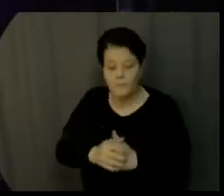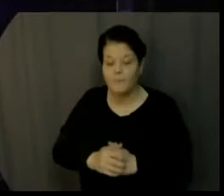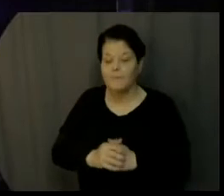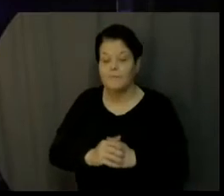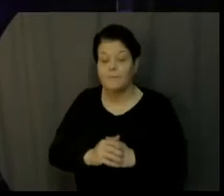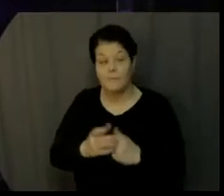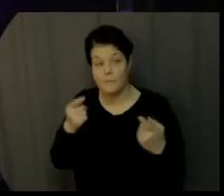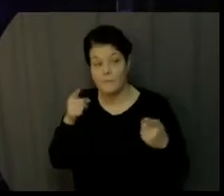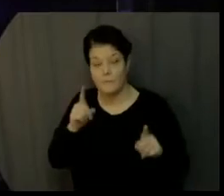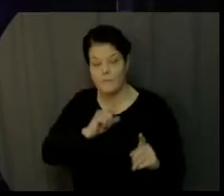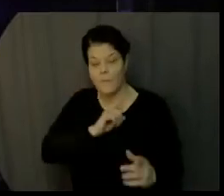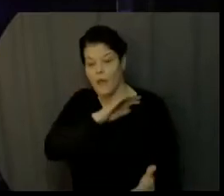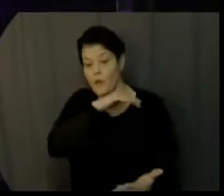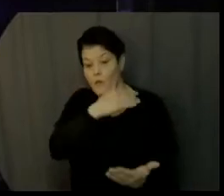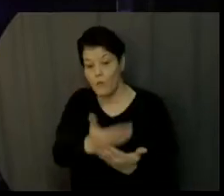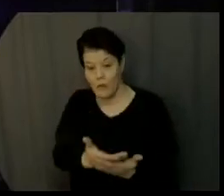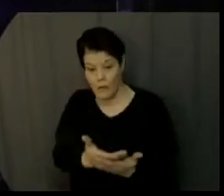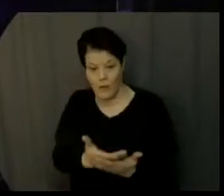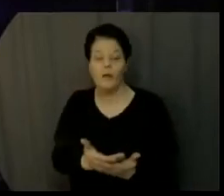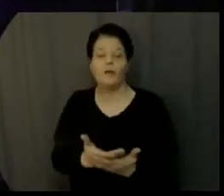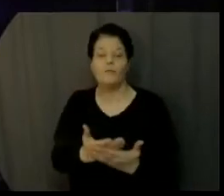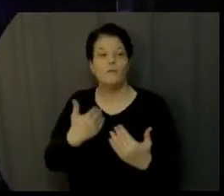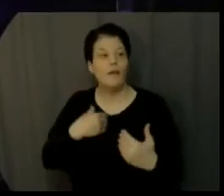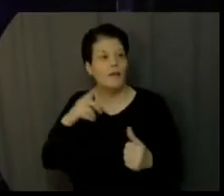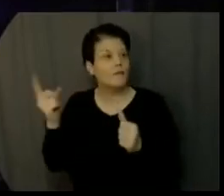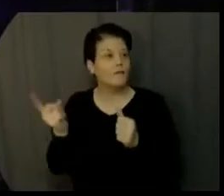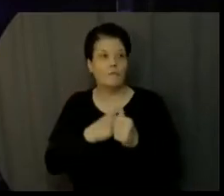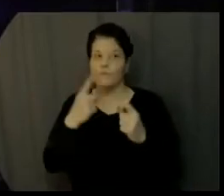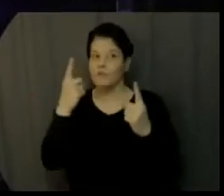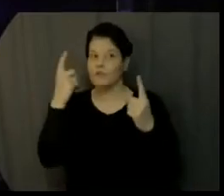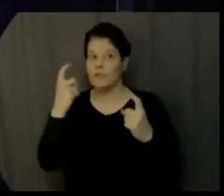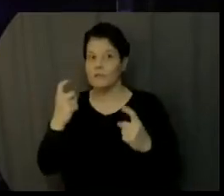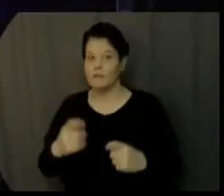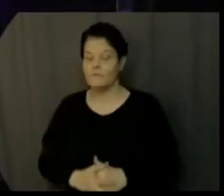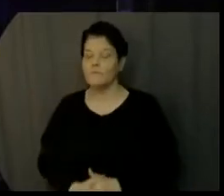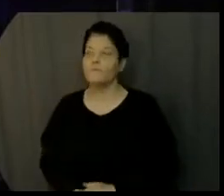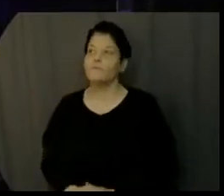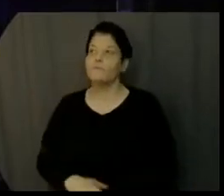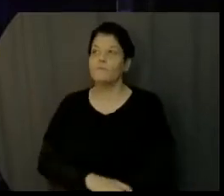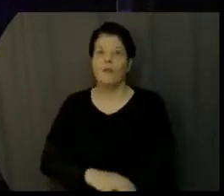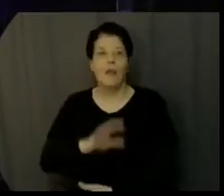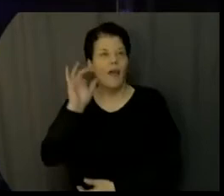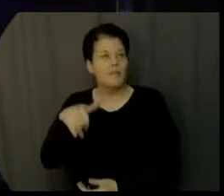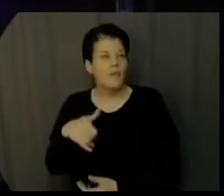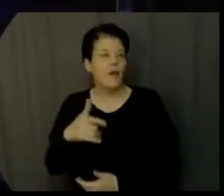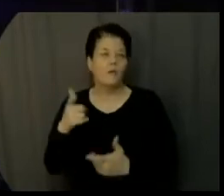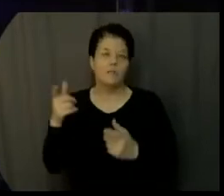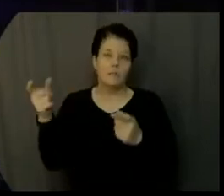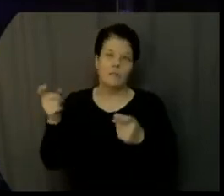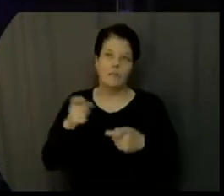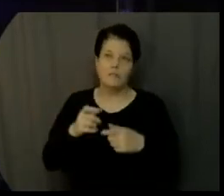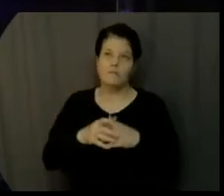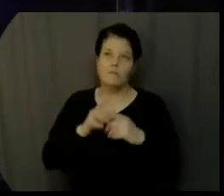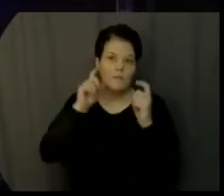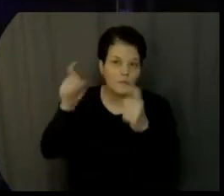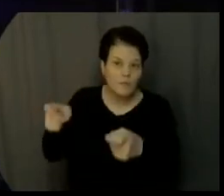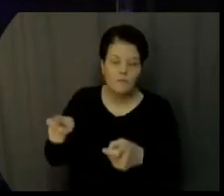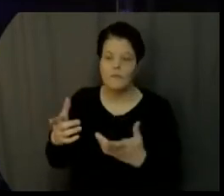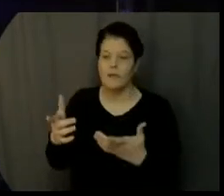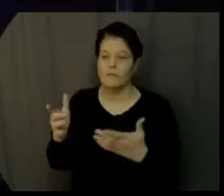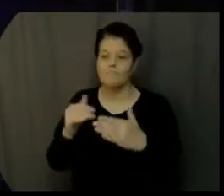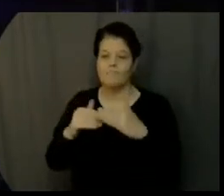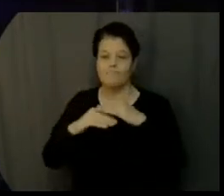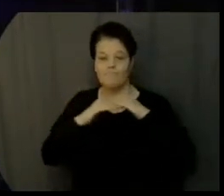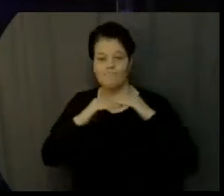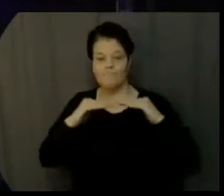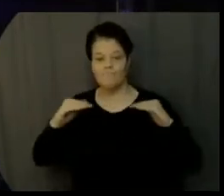and we took a test, the first test. And the first test was just to give you a baseline. And my goal, in